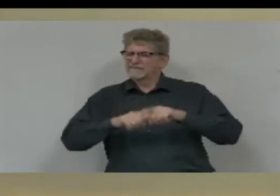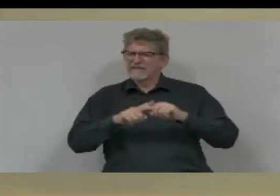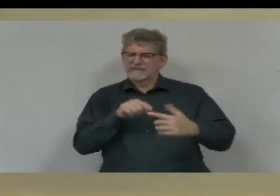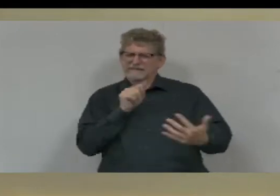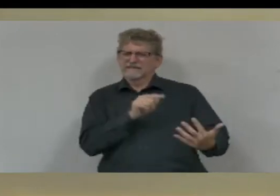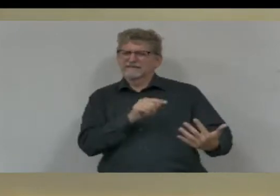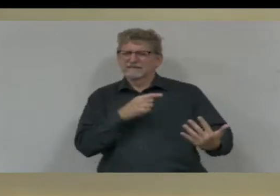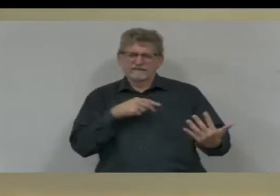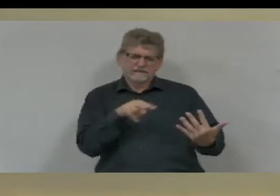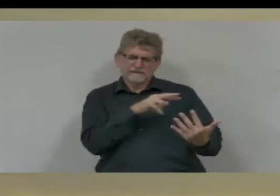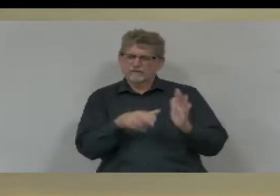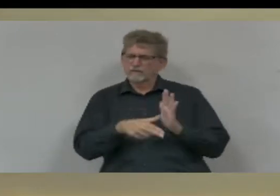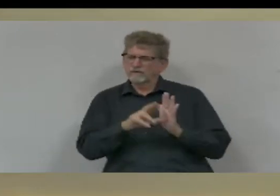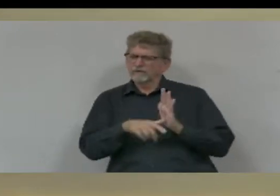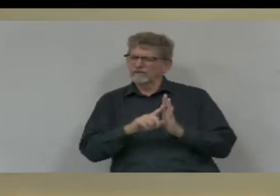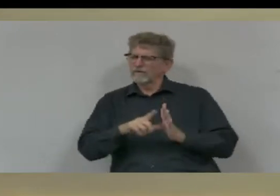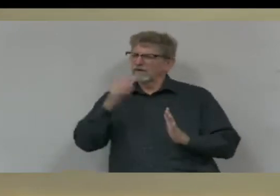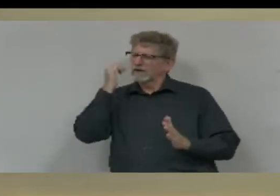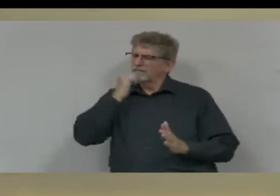into decisions about